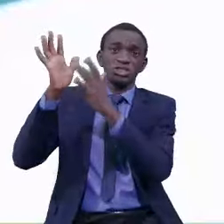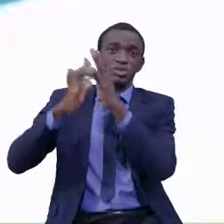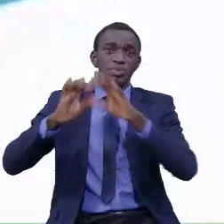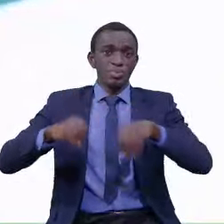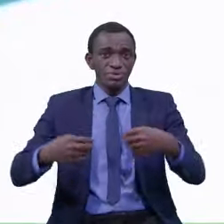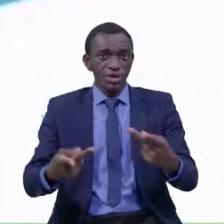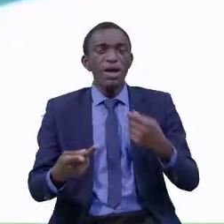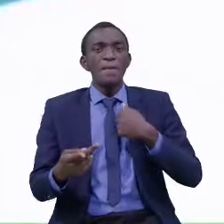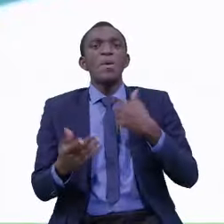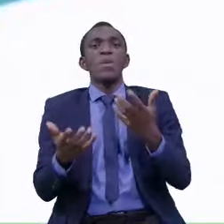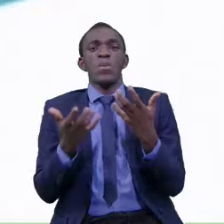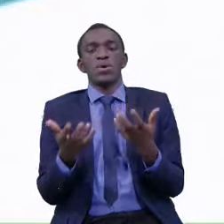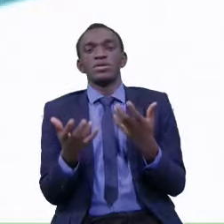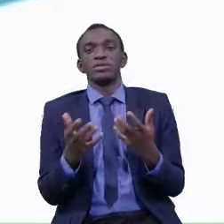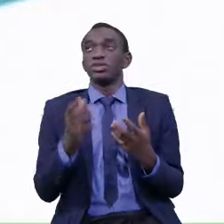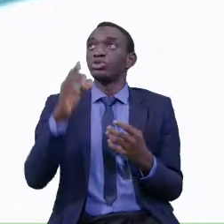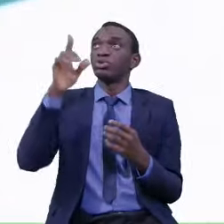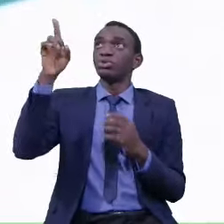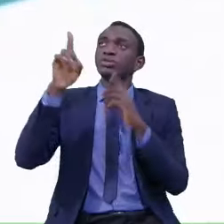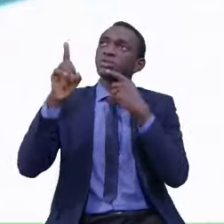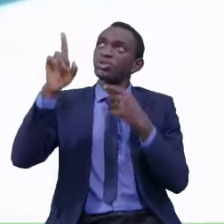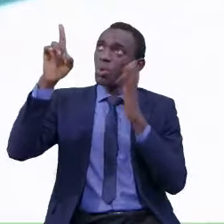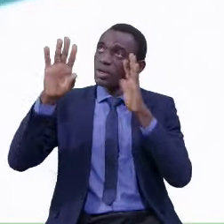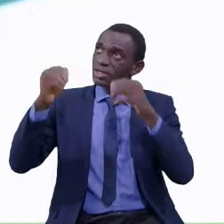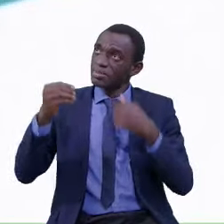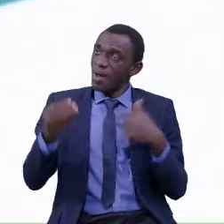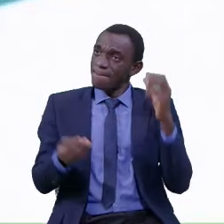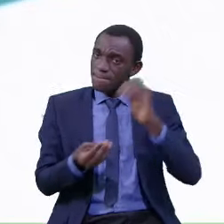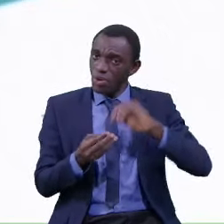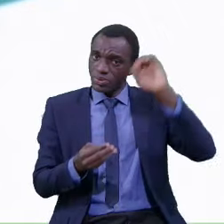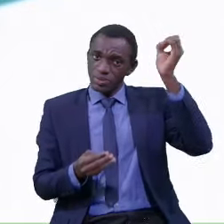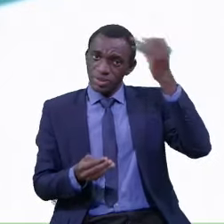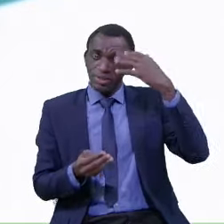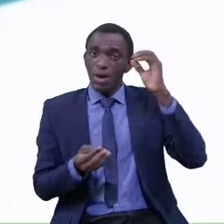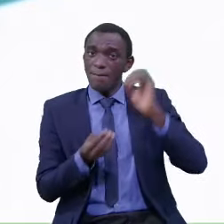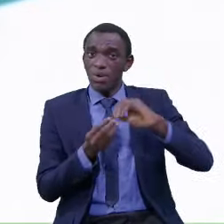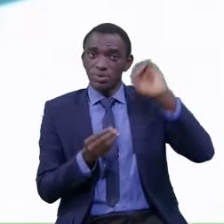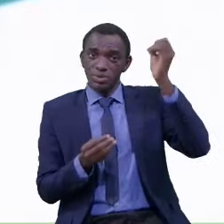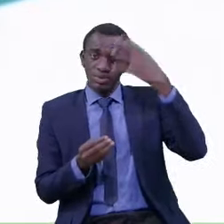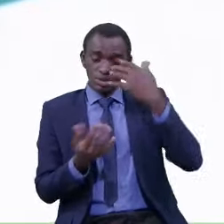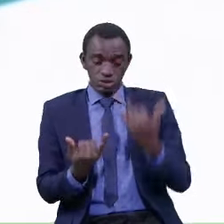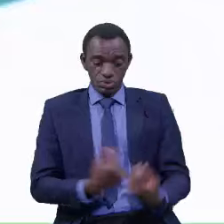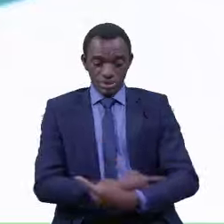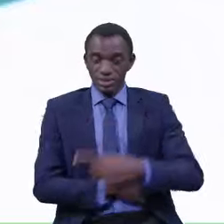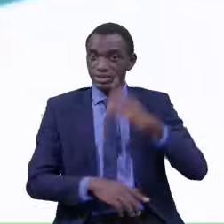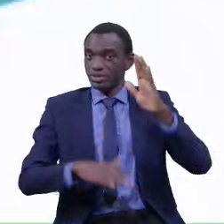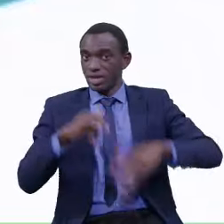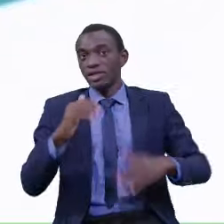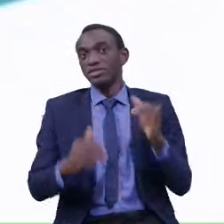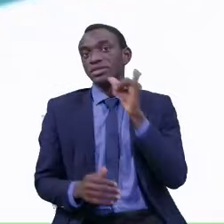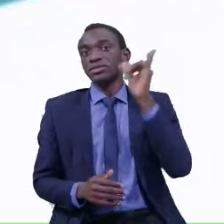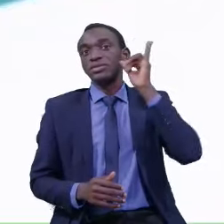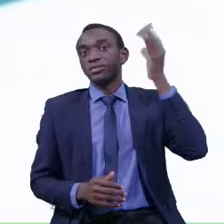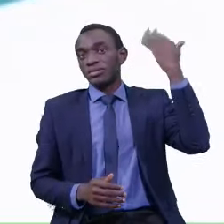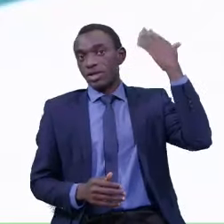me more grace today than the grace of yesterday, because the challenge of